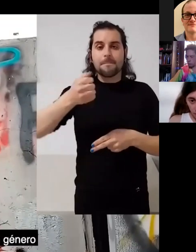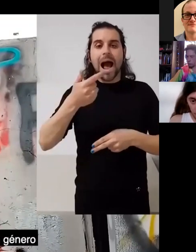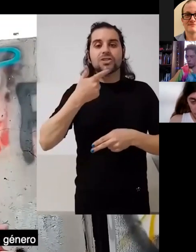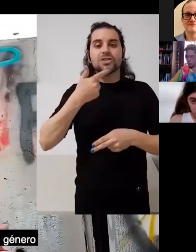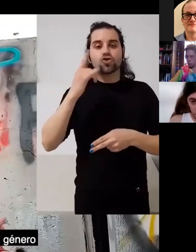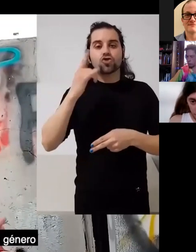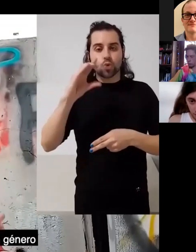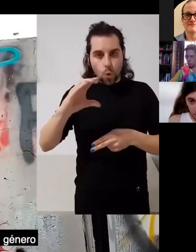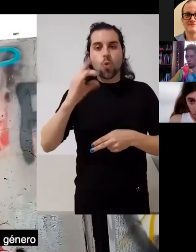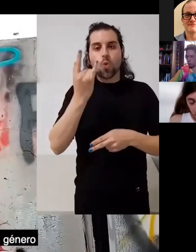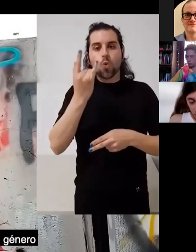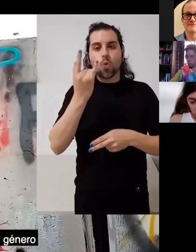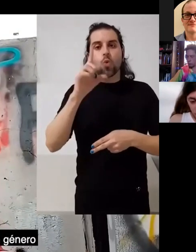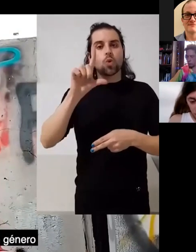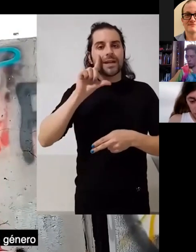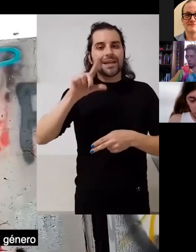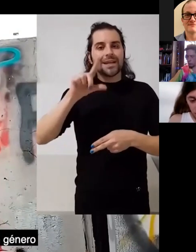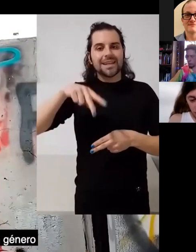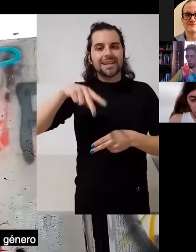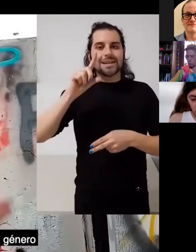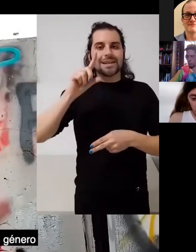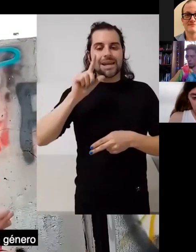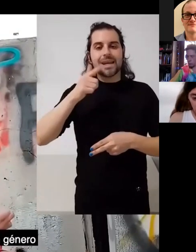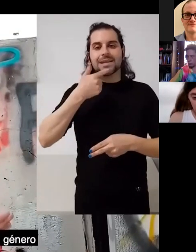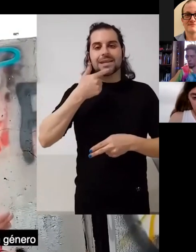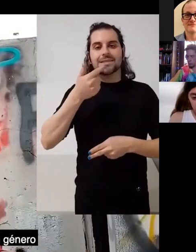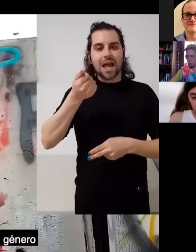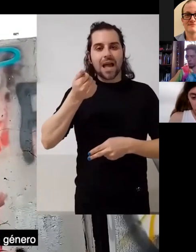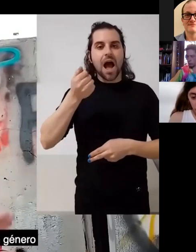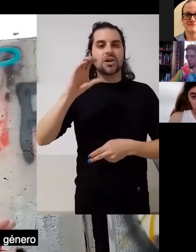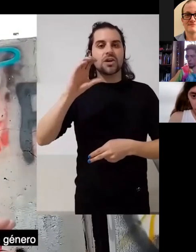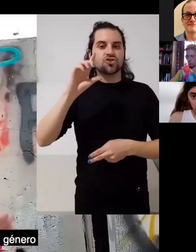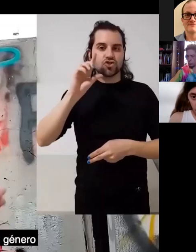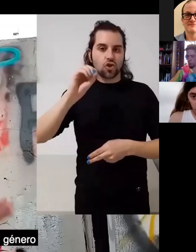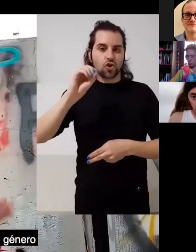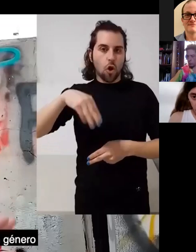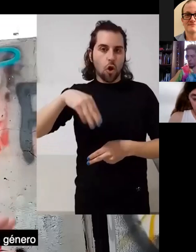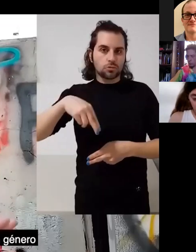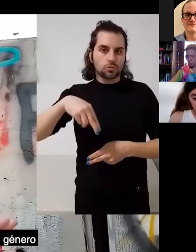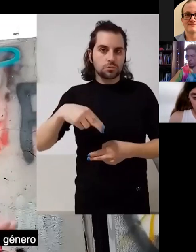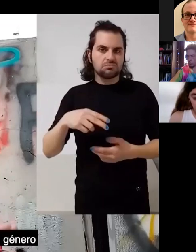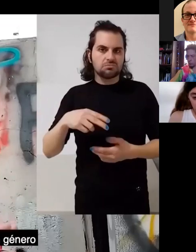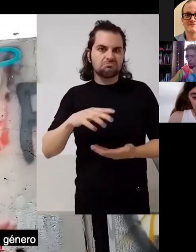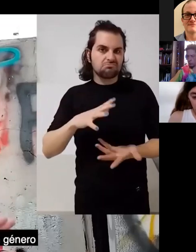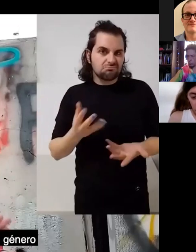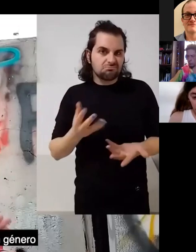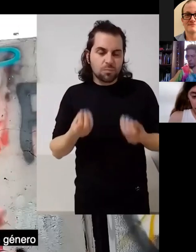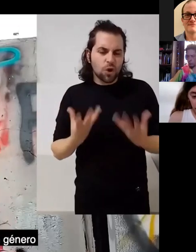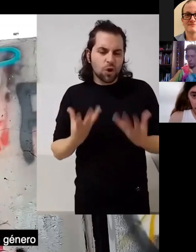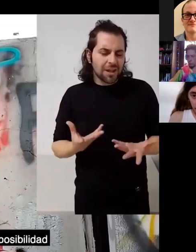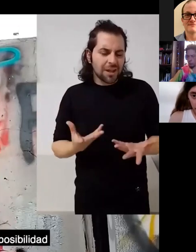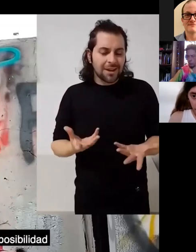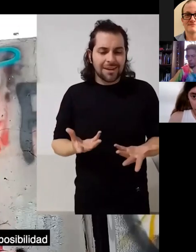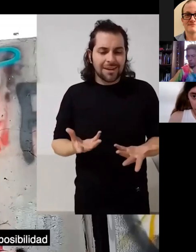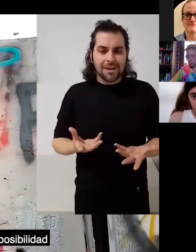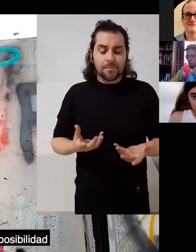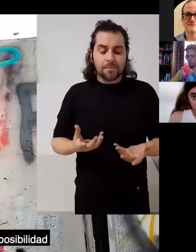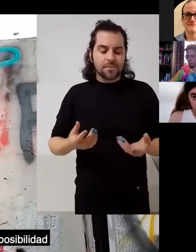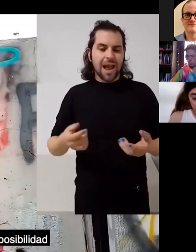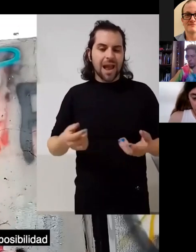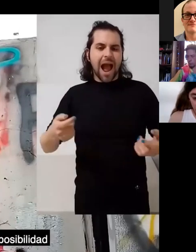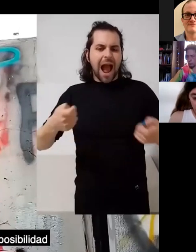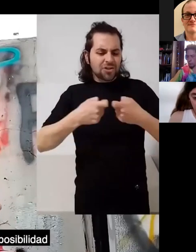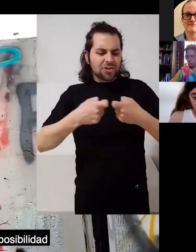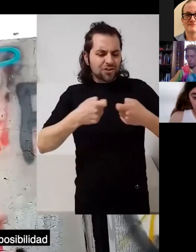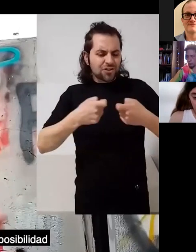reaffirmation surgery, I want to have a mastectomy. And they call this